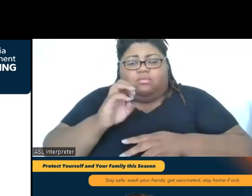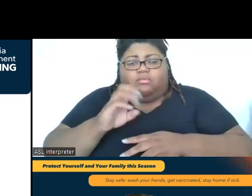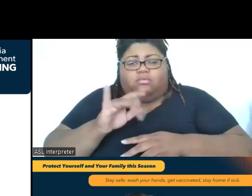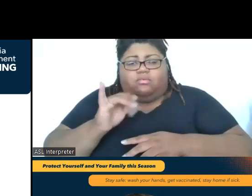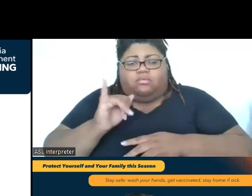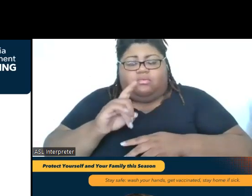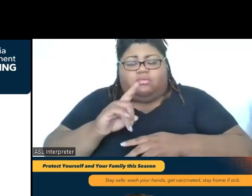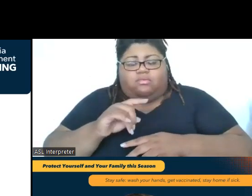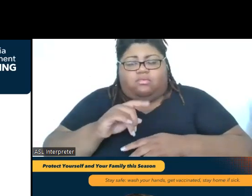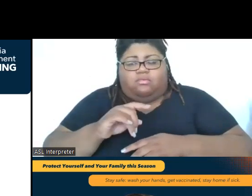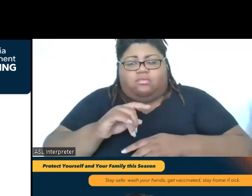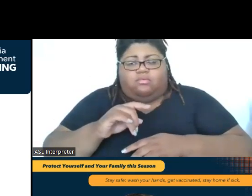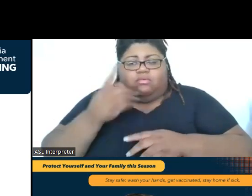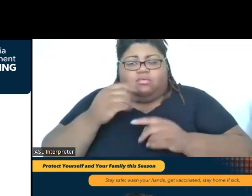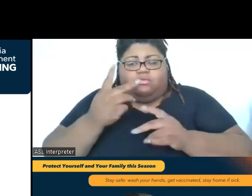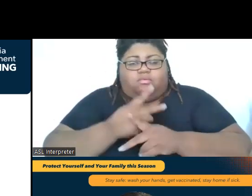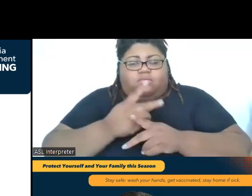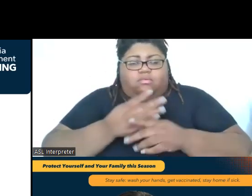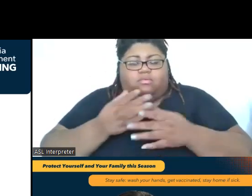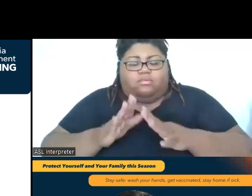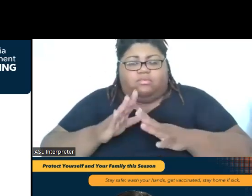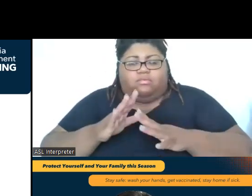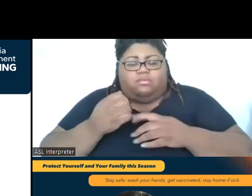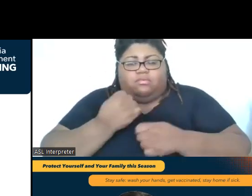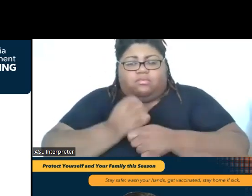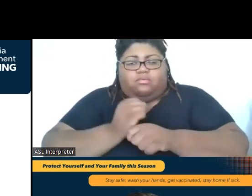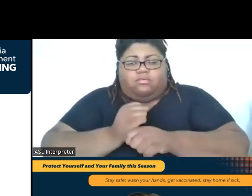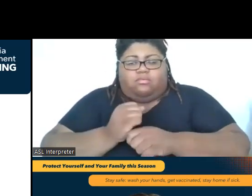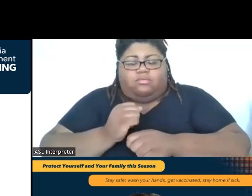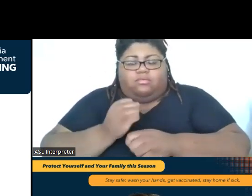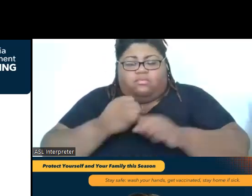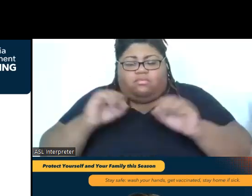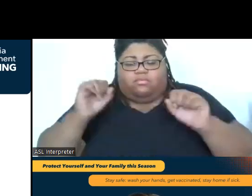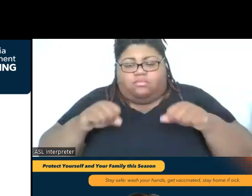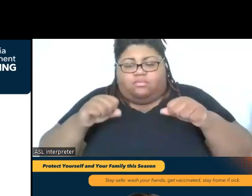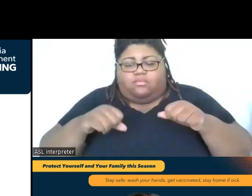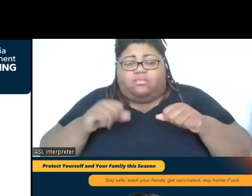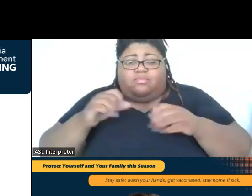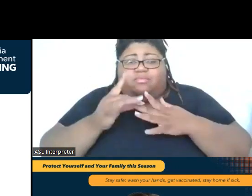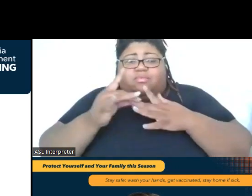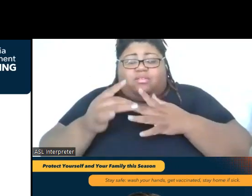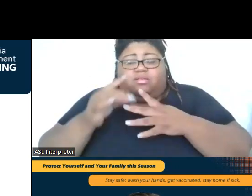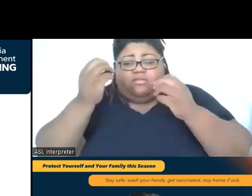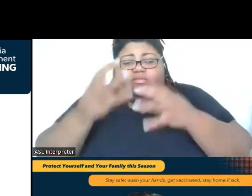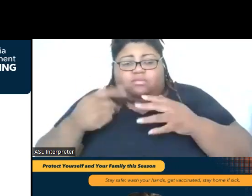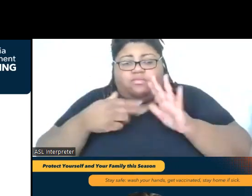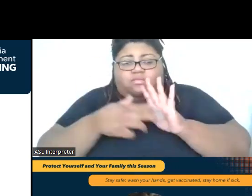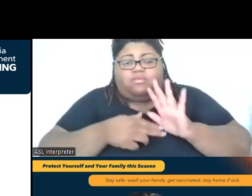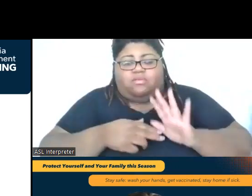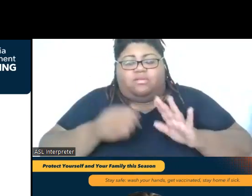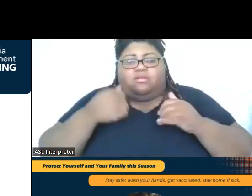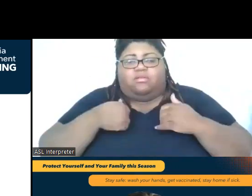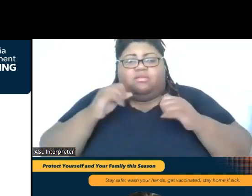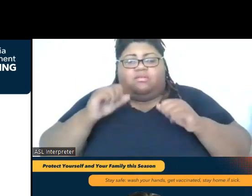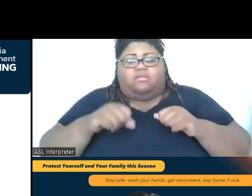ways to make this as safe as possible, of which there is guidance for that. If folks need links, I can follow up after the fact. I